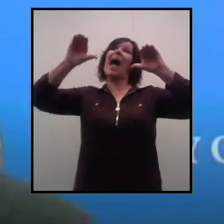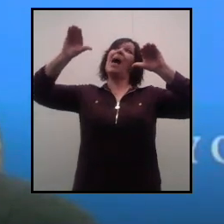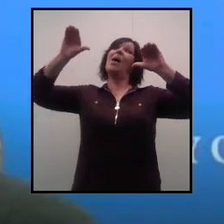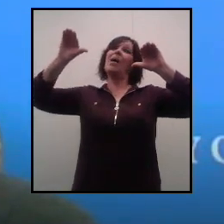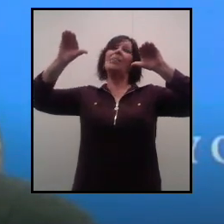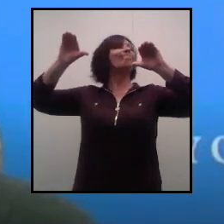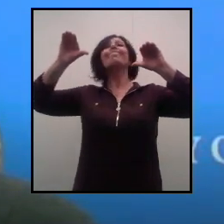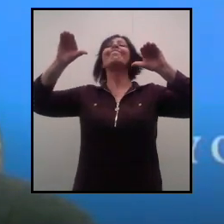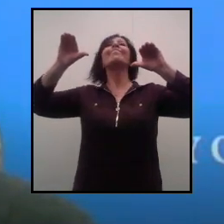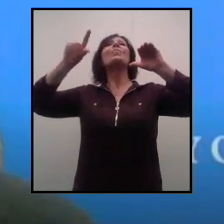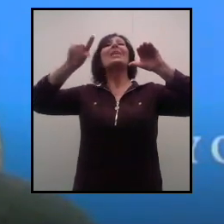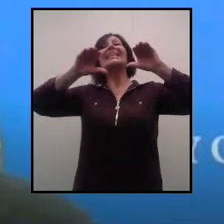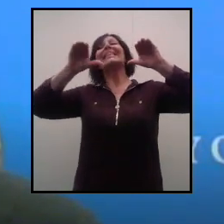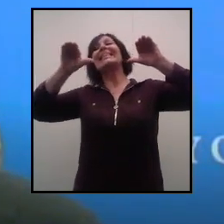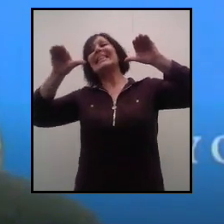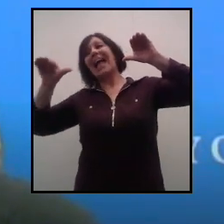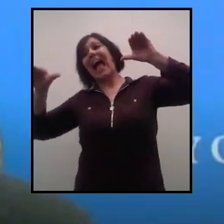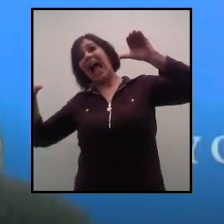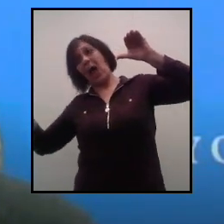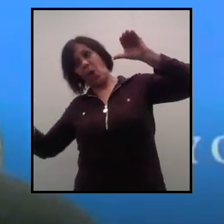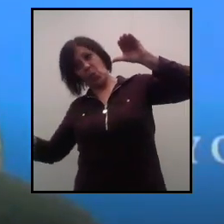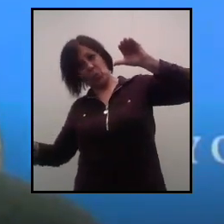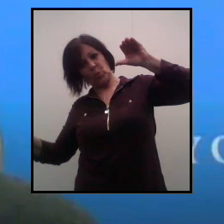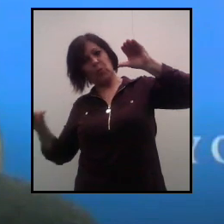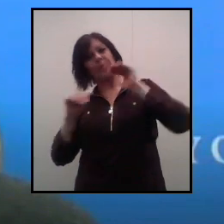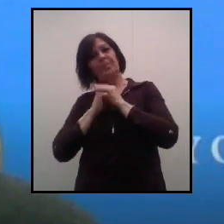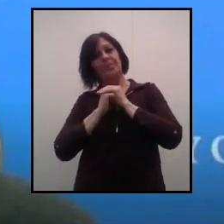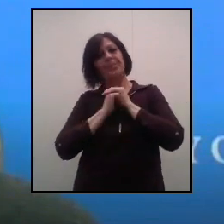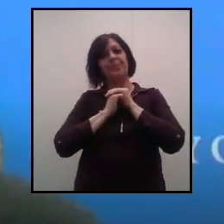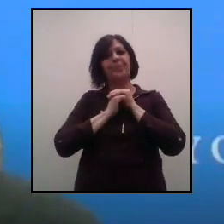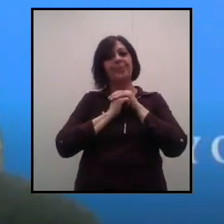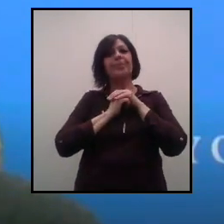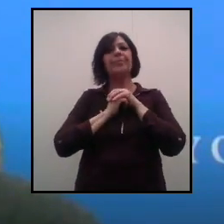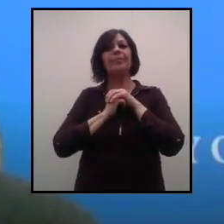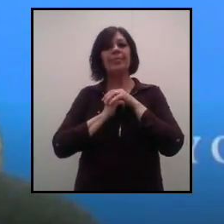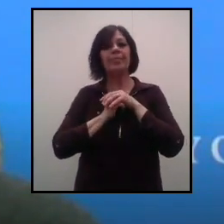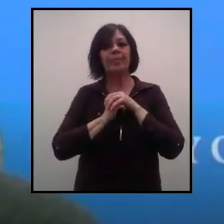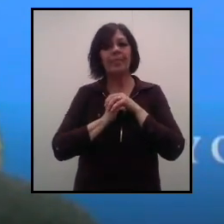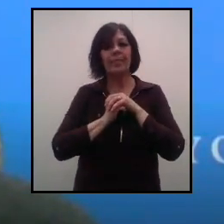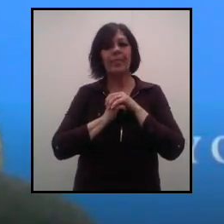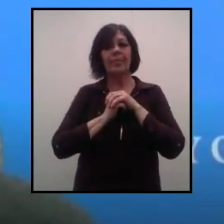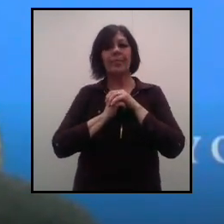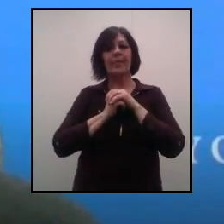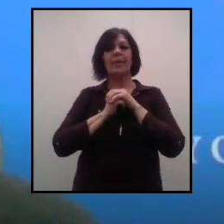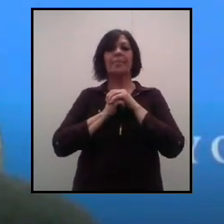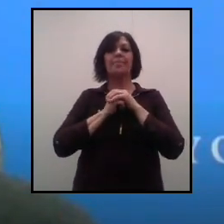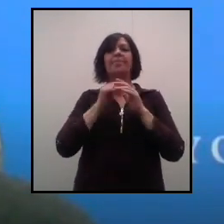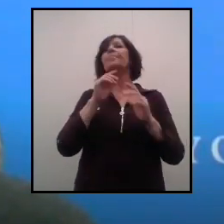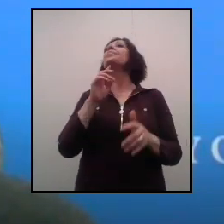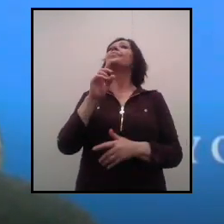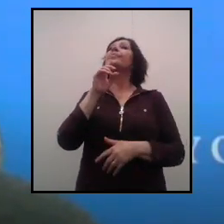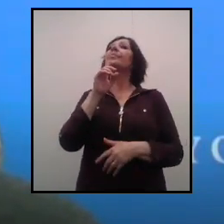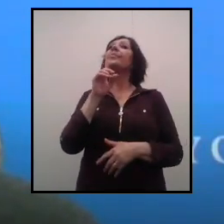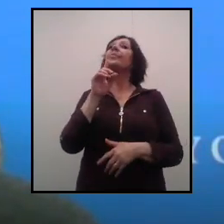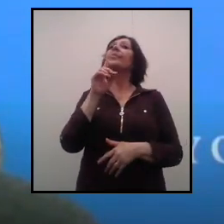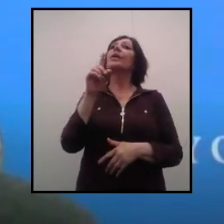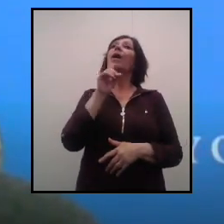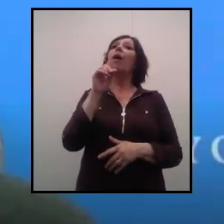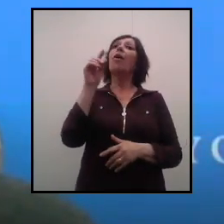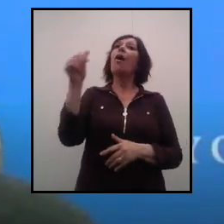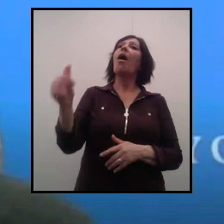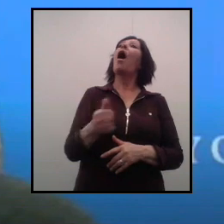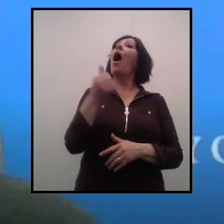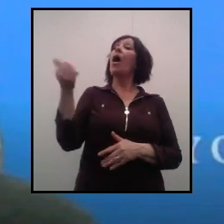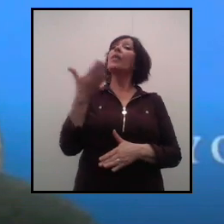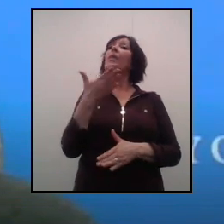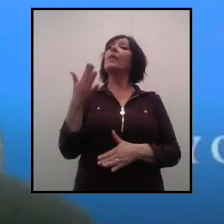were, it's highly doubtful that we would see a reopening. Now, there are other indicators that have to